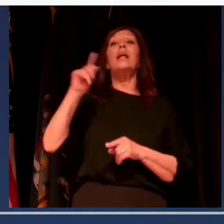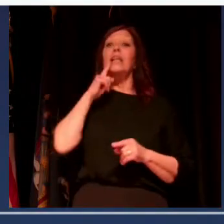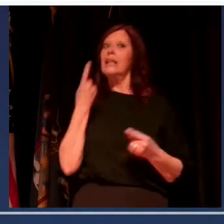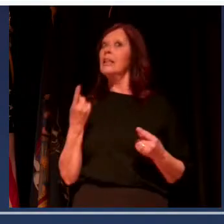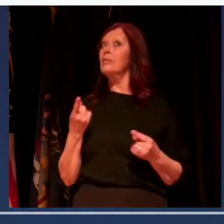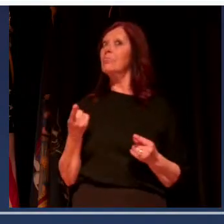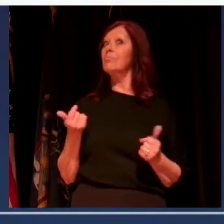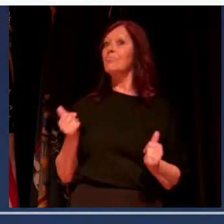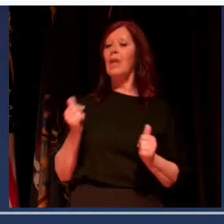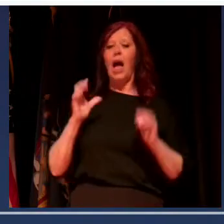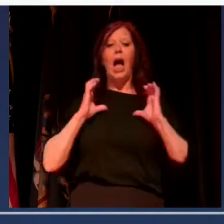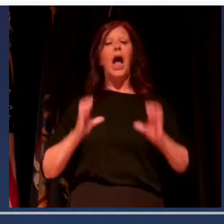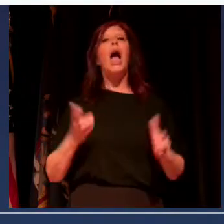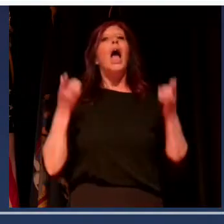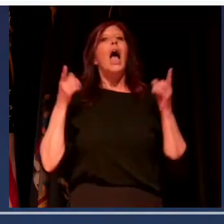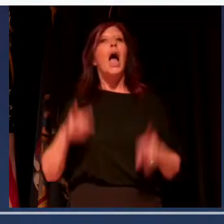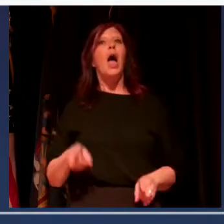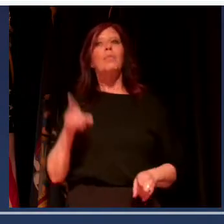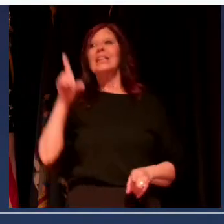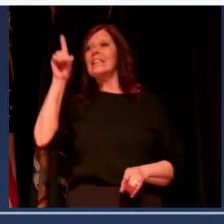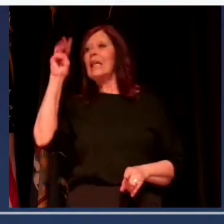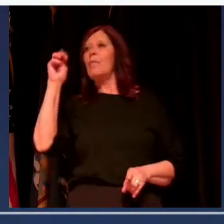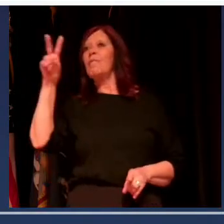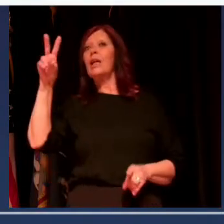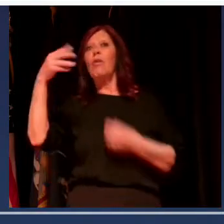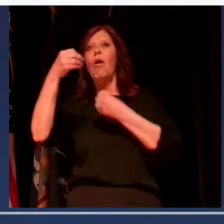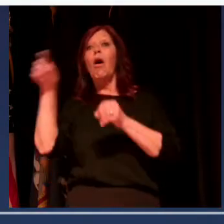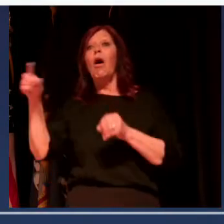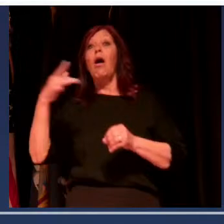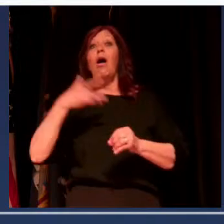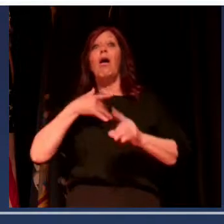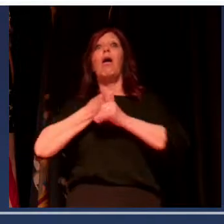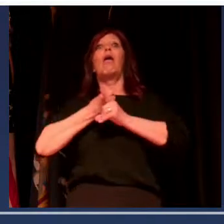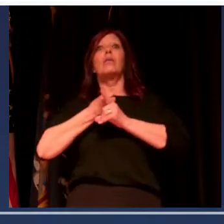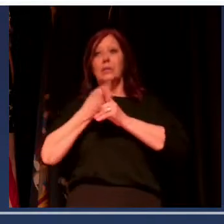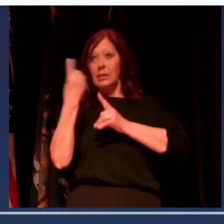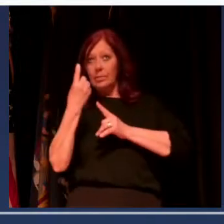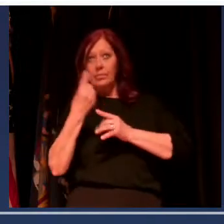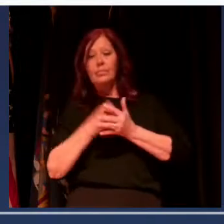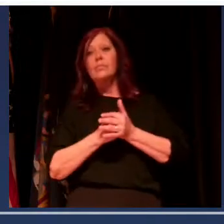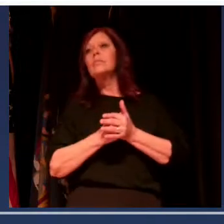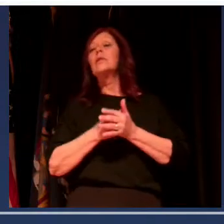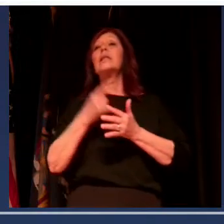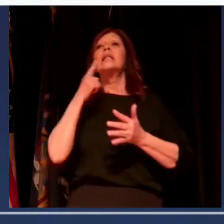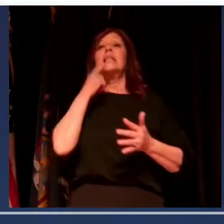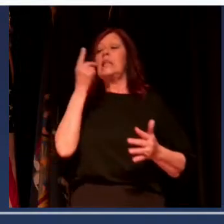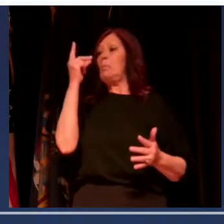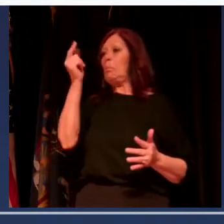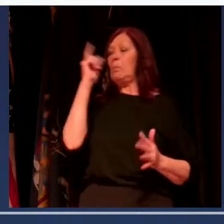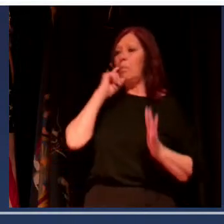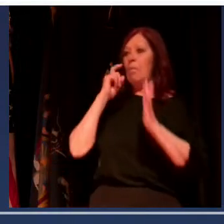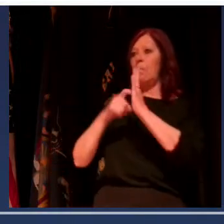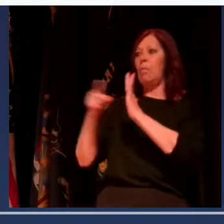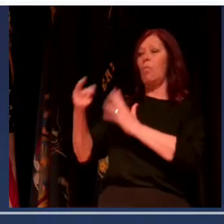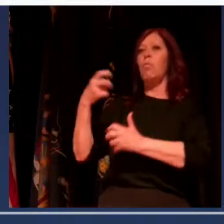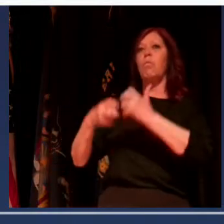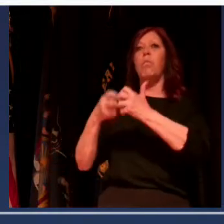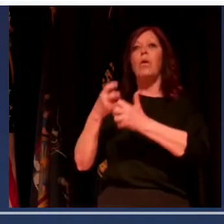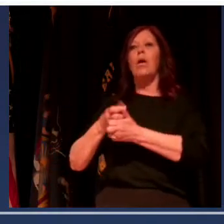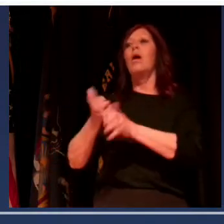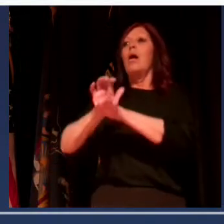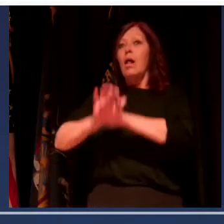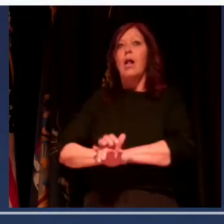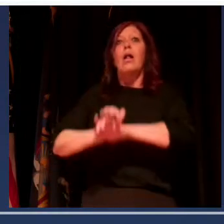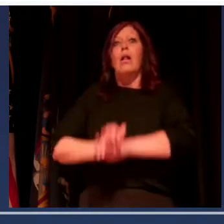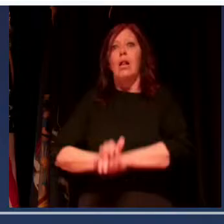when a client in the clerk's DMV office downtown had a cardiac event. Louis immediately recognized the problem and performed